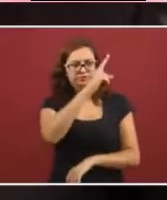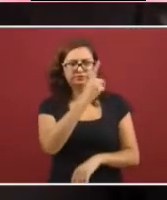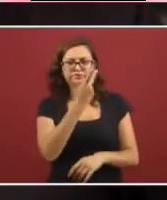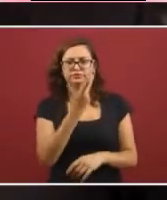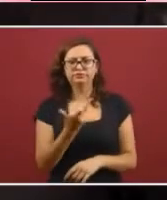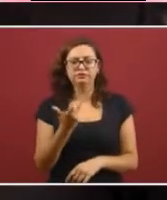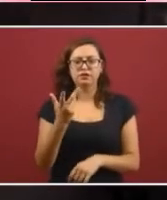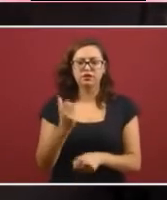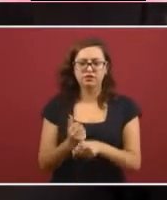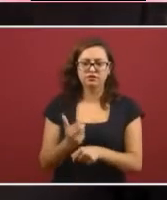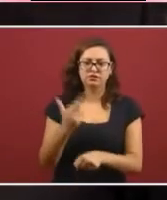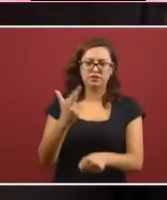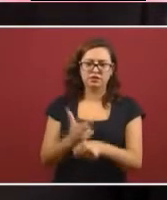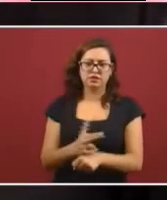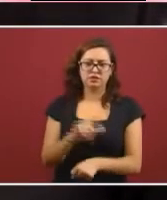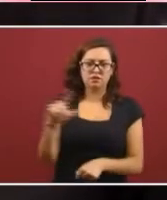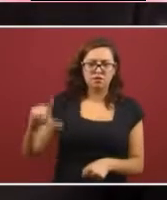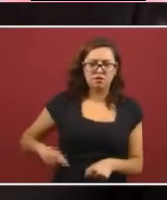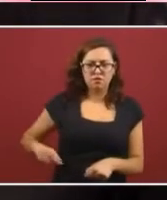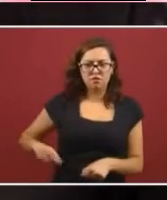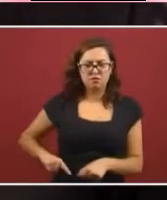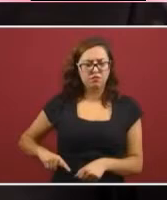With the Secretary of State.